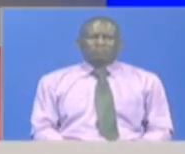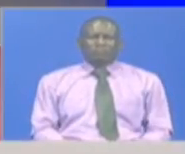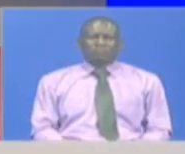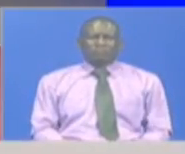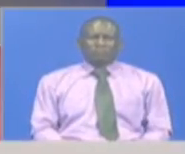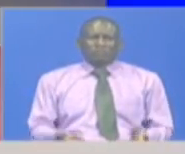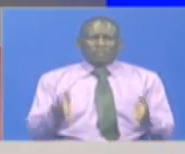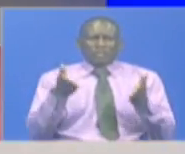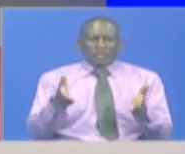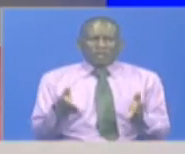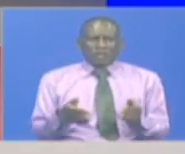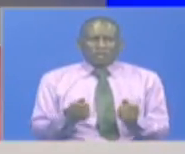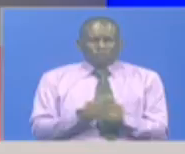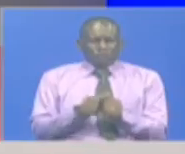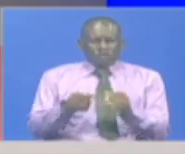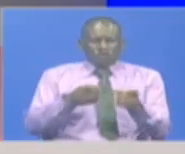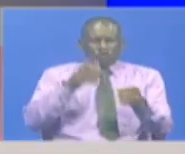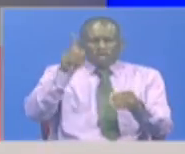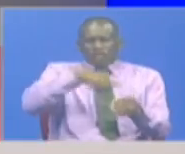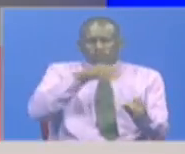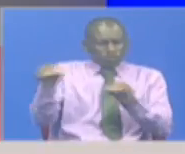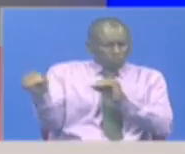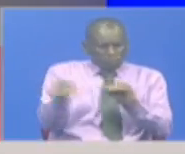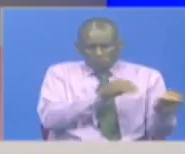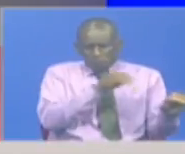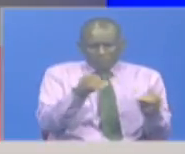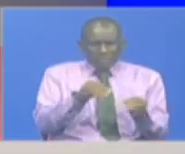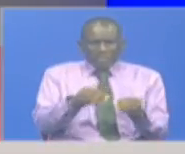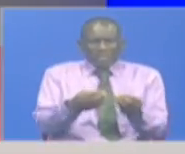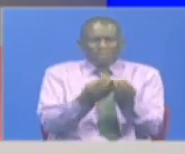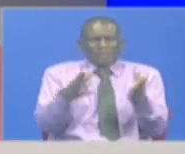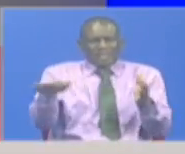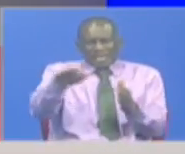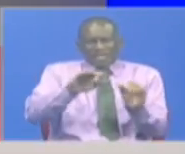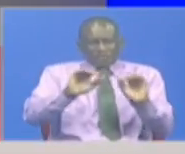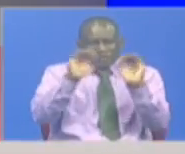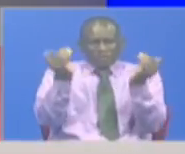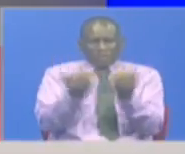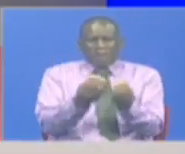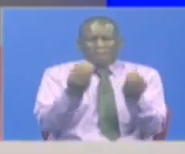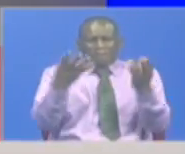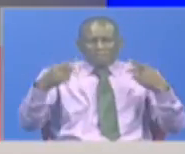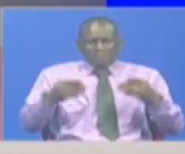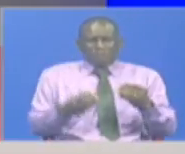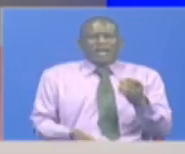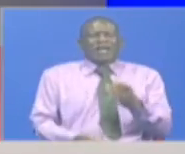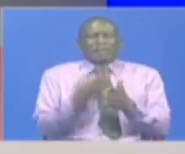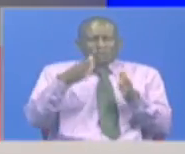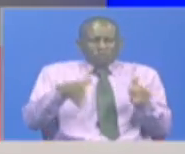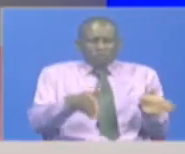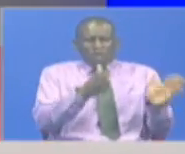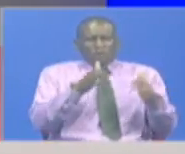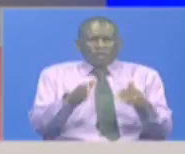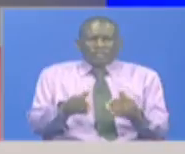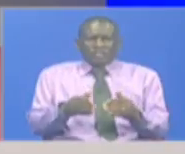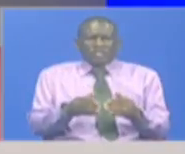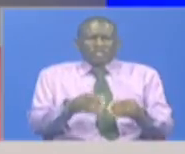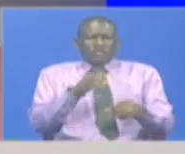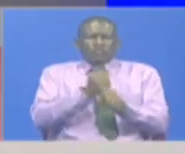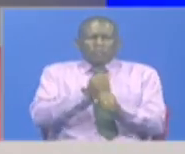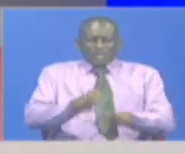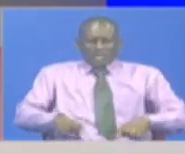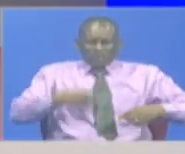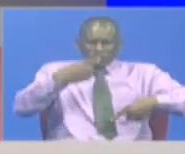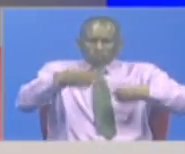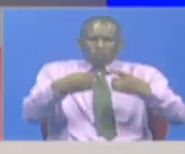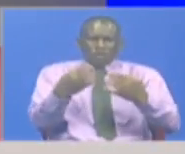Now with movement restricted across much of the world, many are having to find ways to get their lives going. And